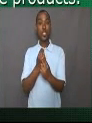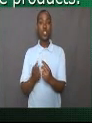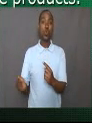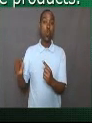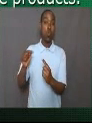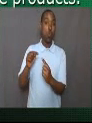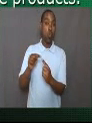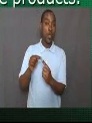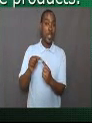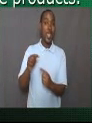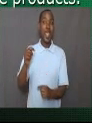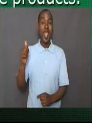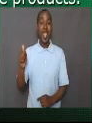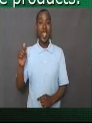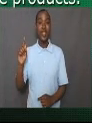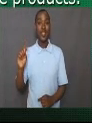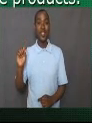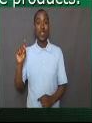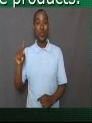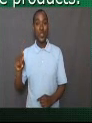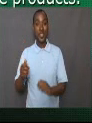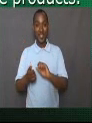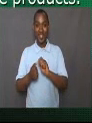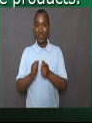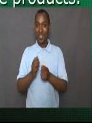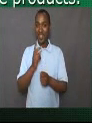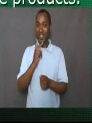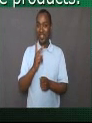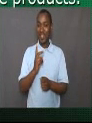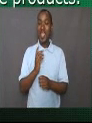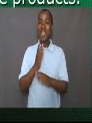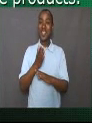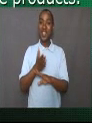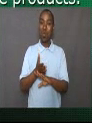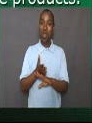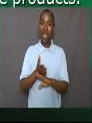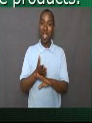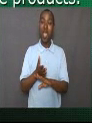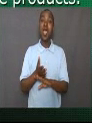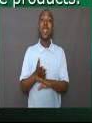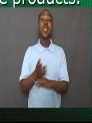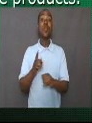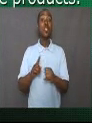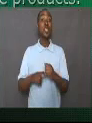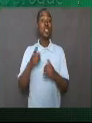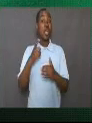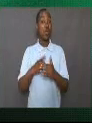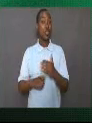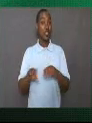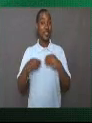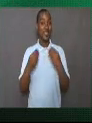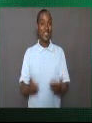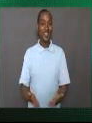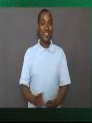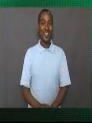to ATP and then release waste products.